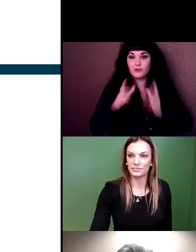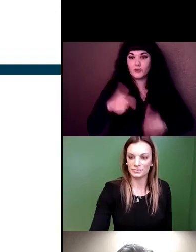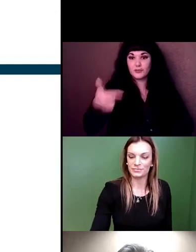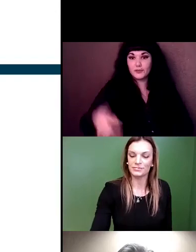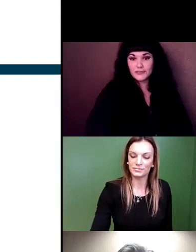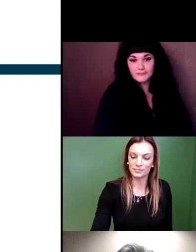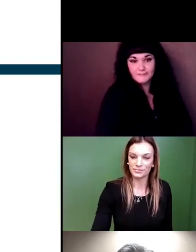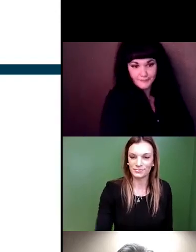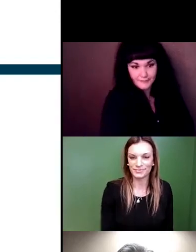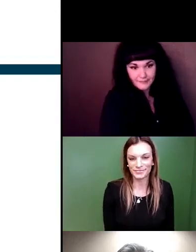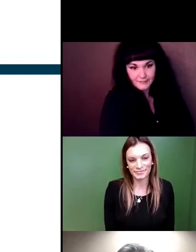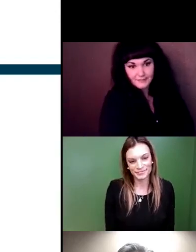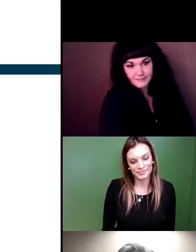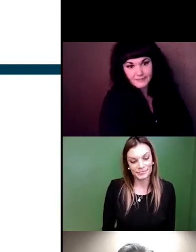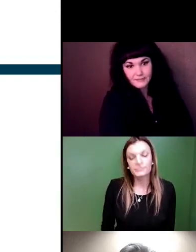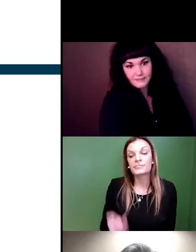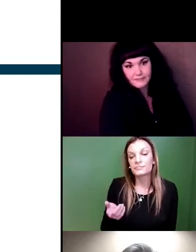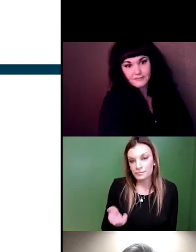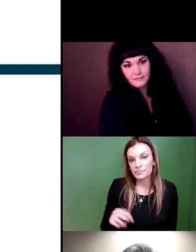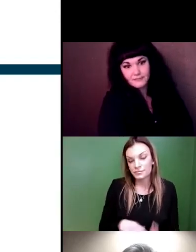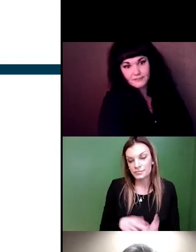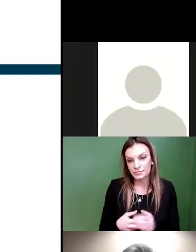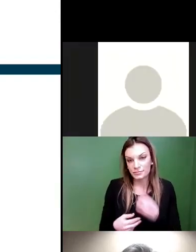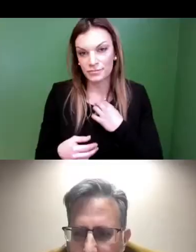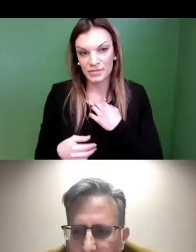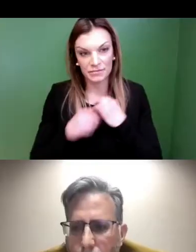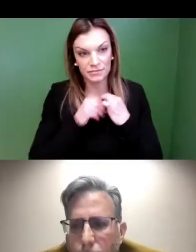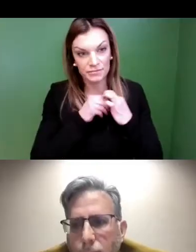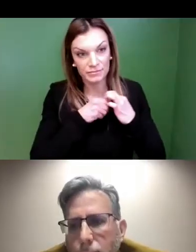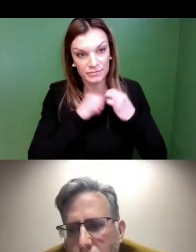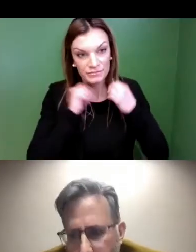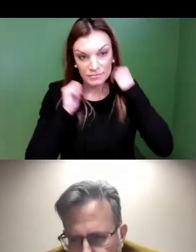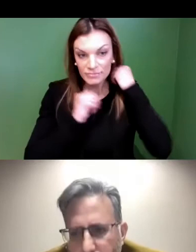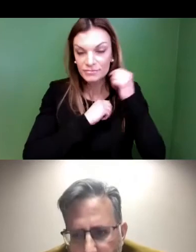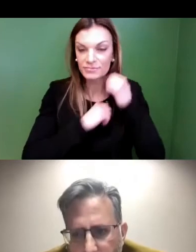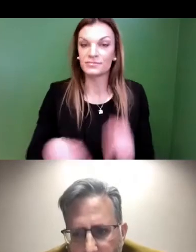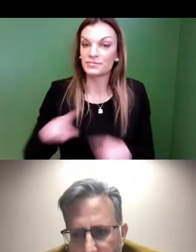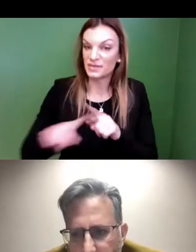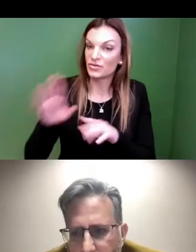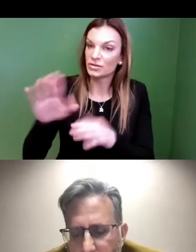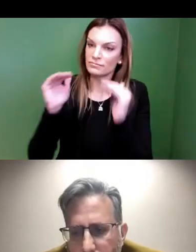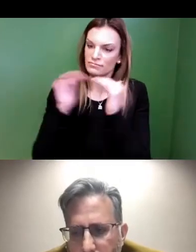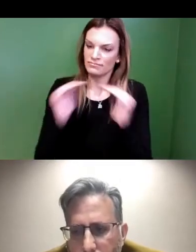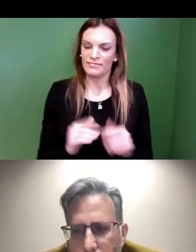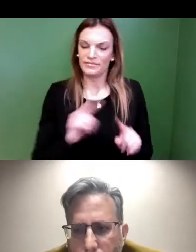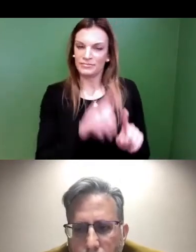Yeah. So kind of speaking to different stages of disability at this point, Philip, what